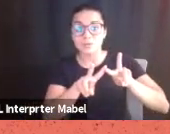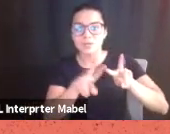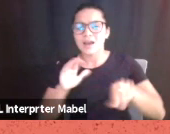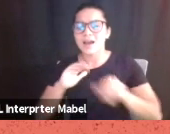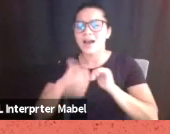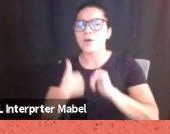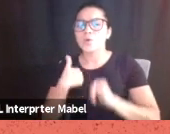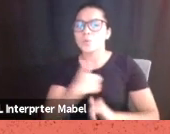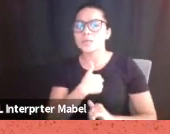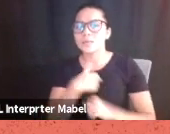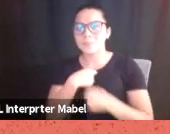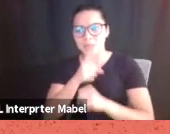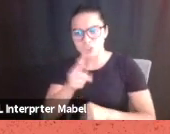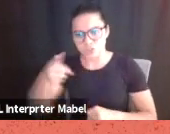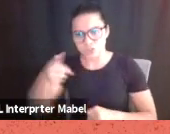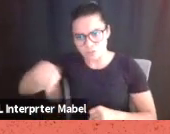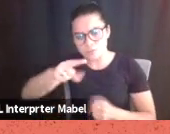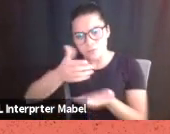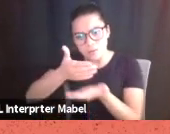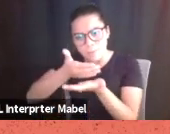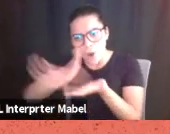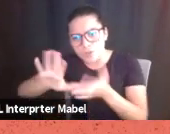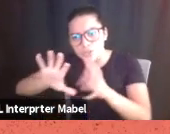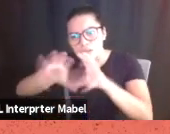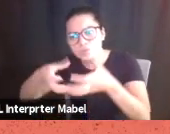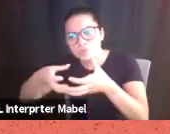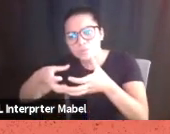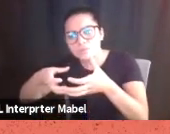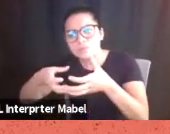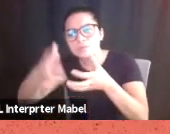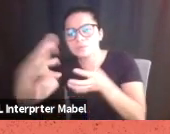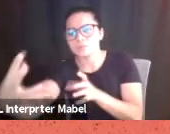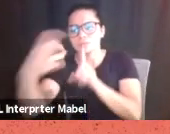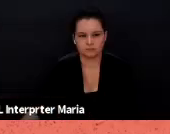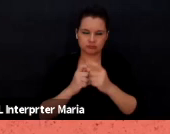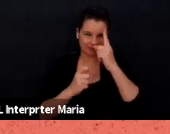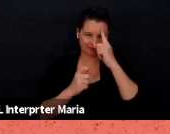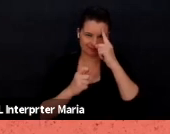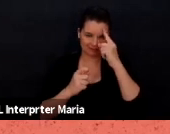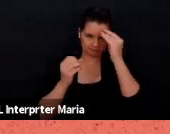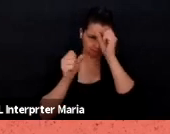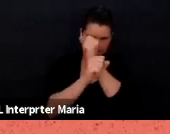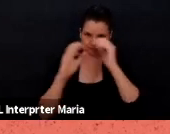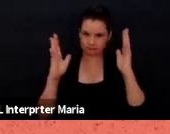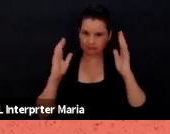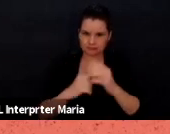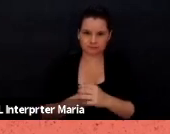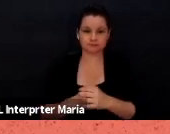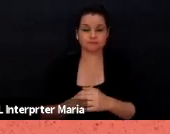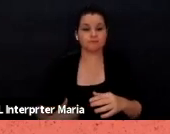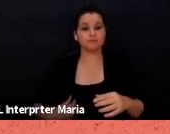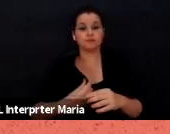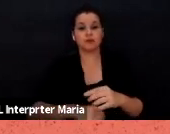most marginalized at the center of our work? How do we smash? And then I think it's holding